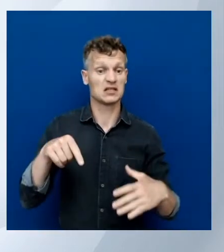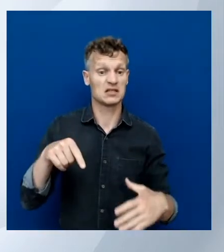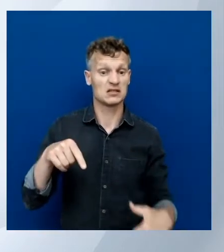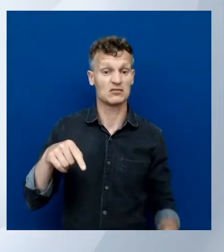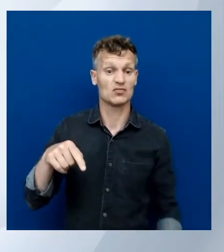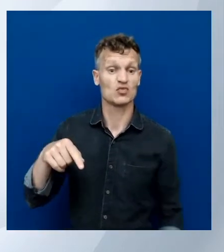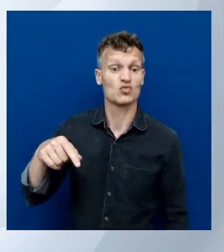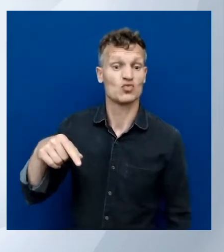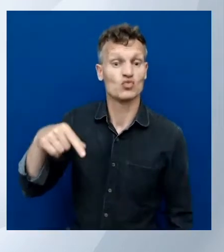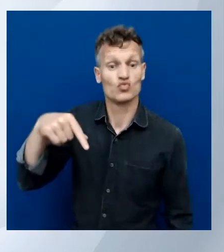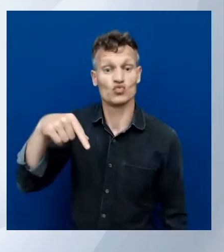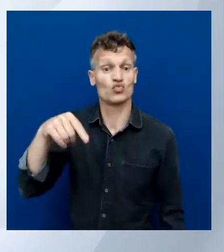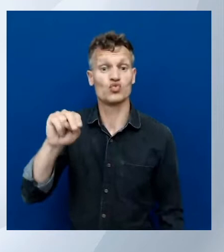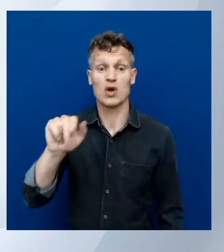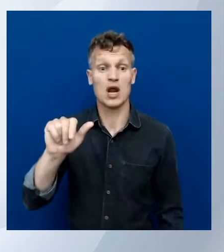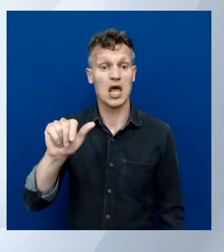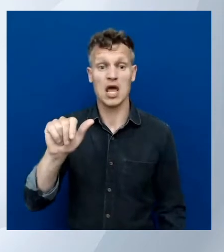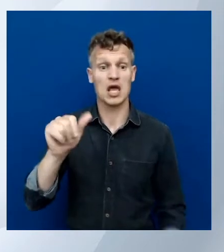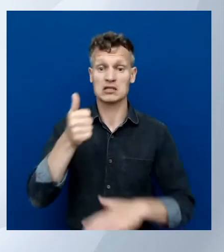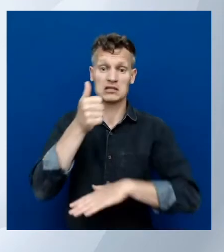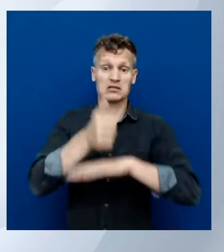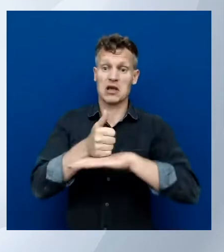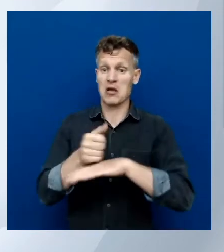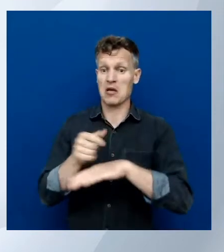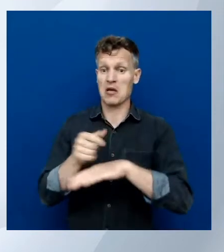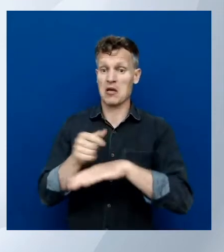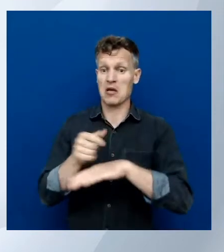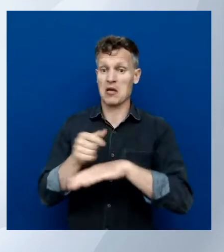the case that Microsoft is